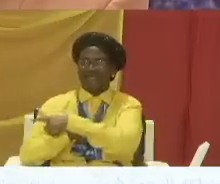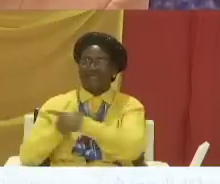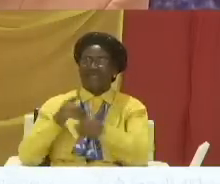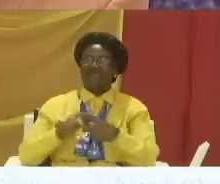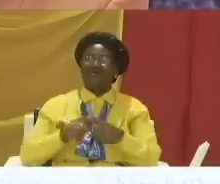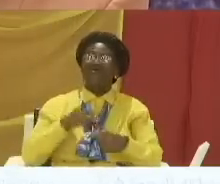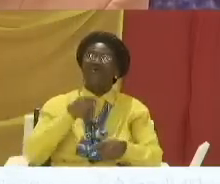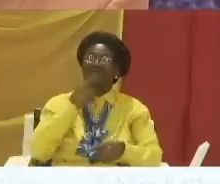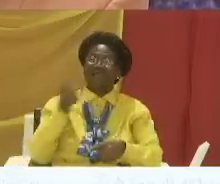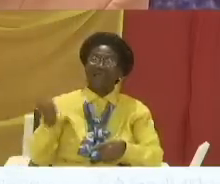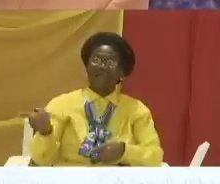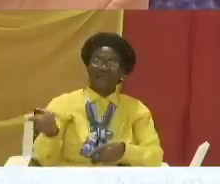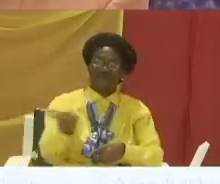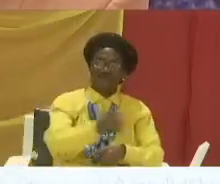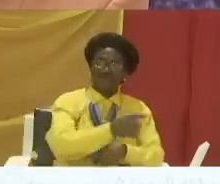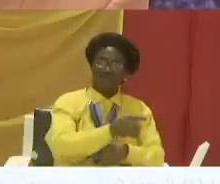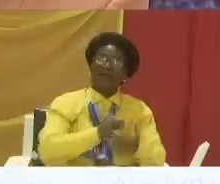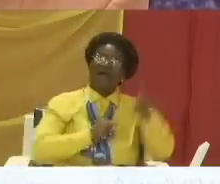I've seen you,